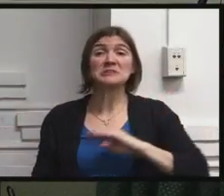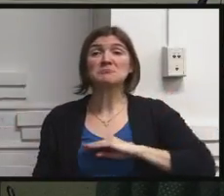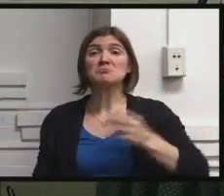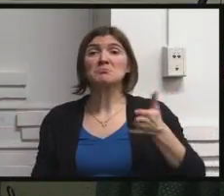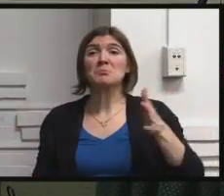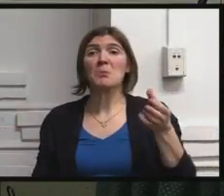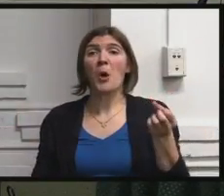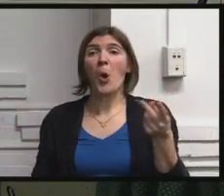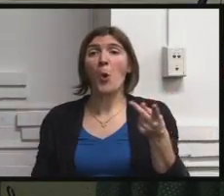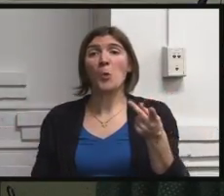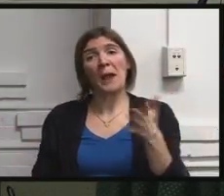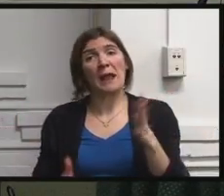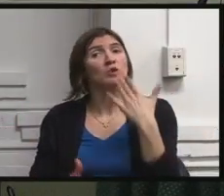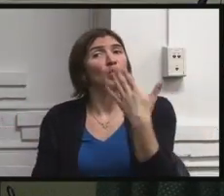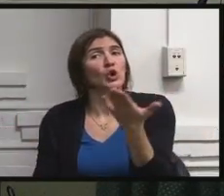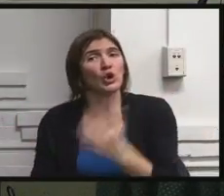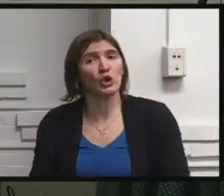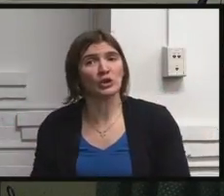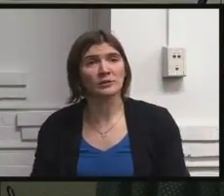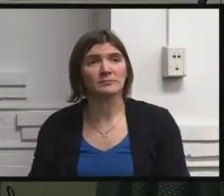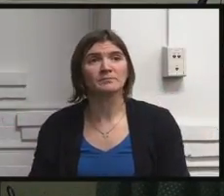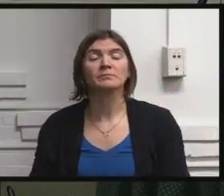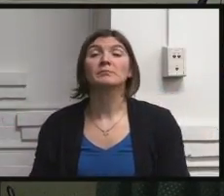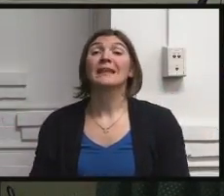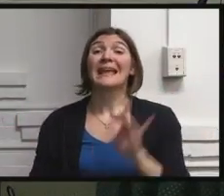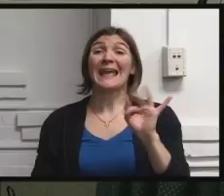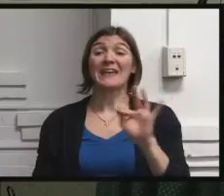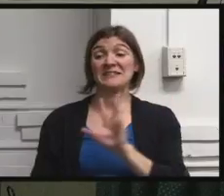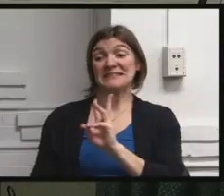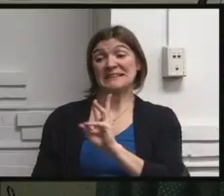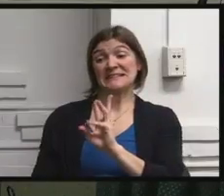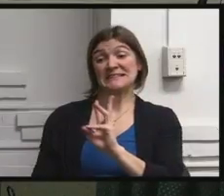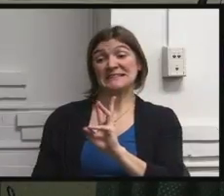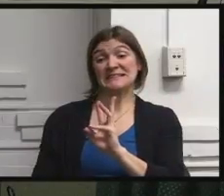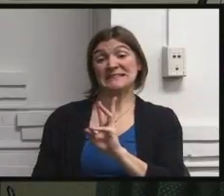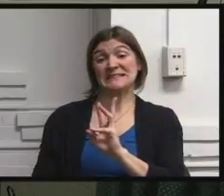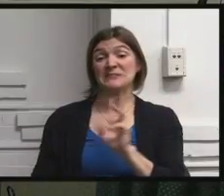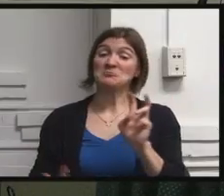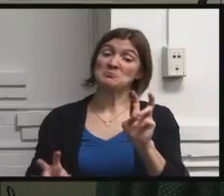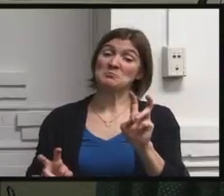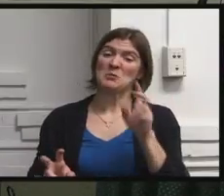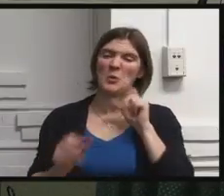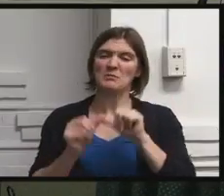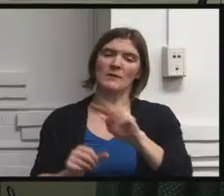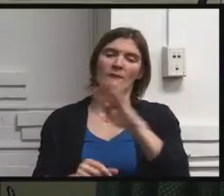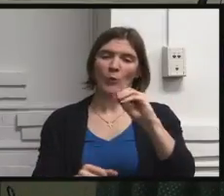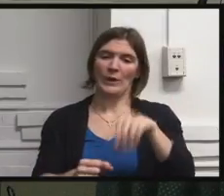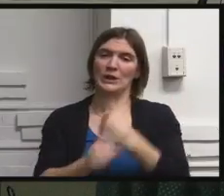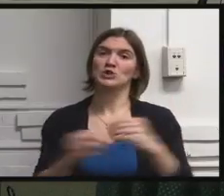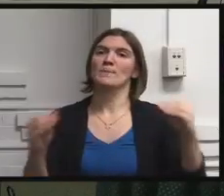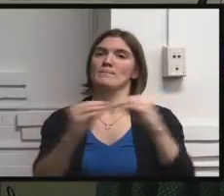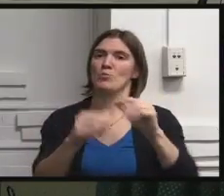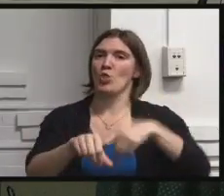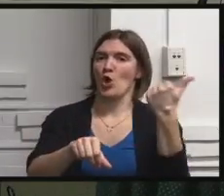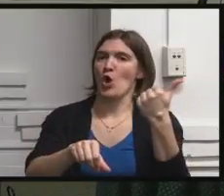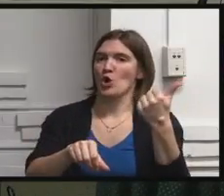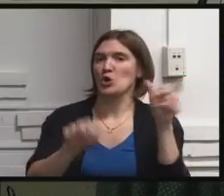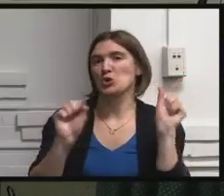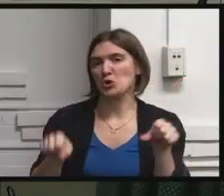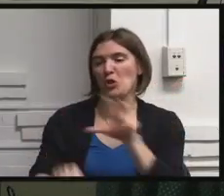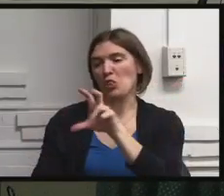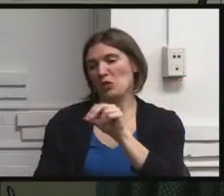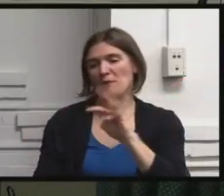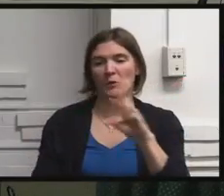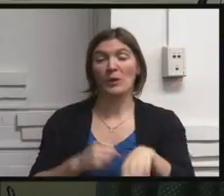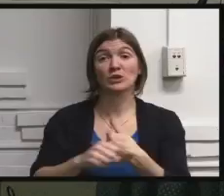We consider that to be good. Anytime it's about a 6 or so, we consider it to about have another 40 years of life or so, 30 to 40